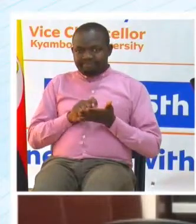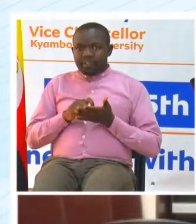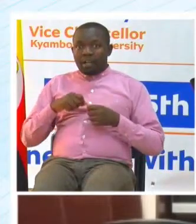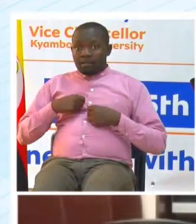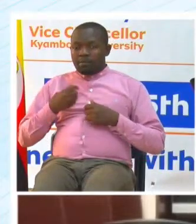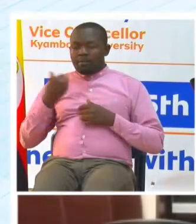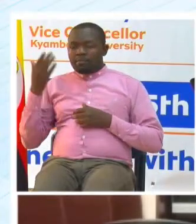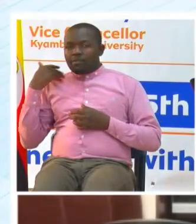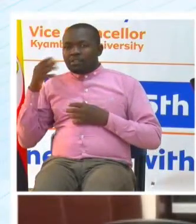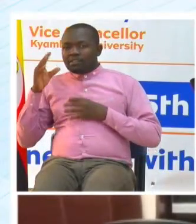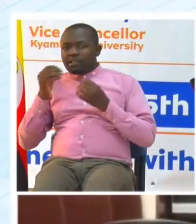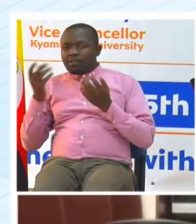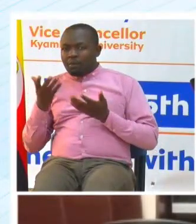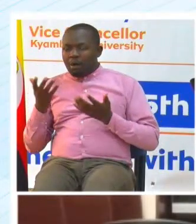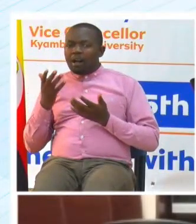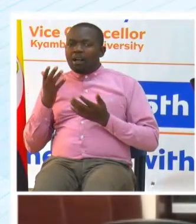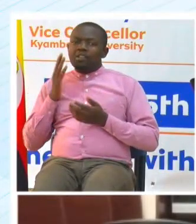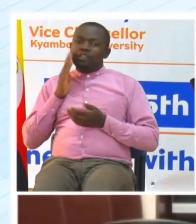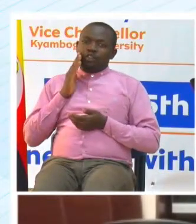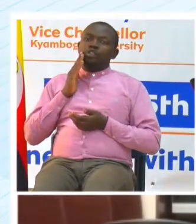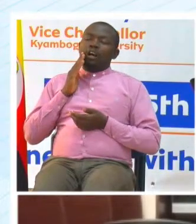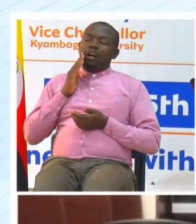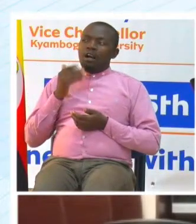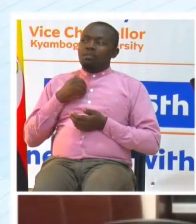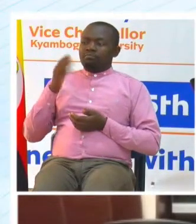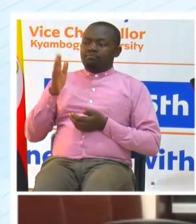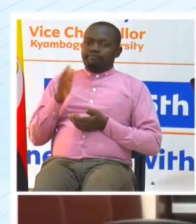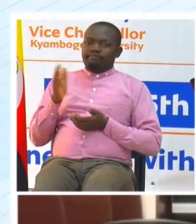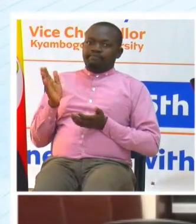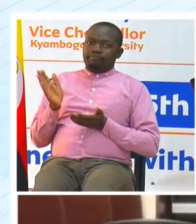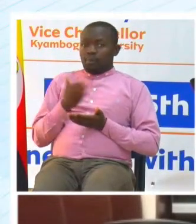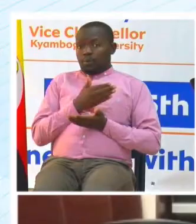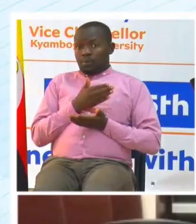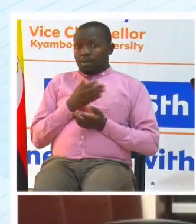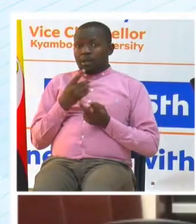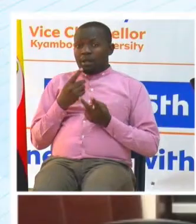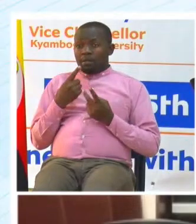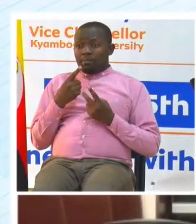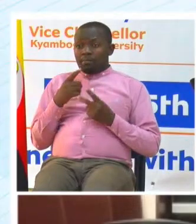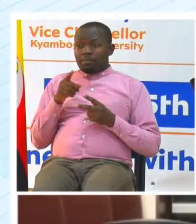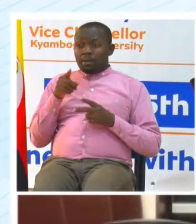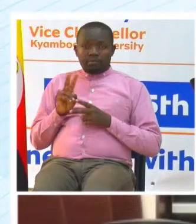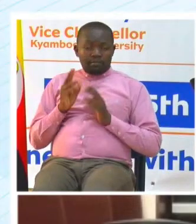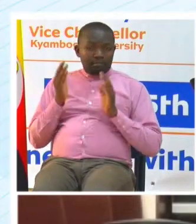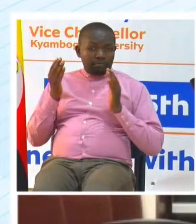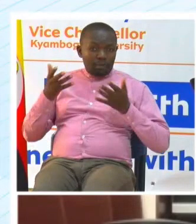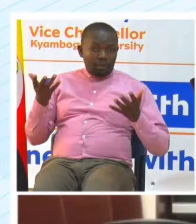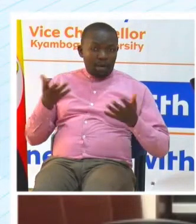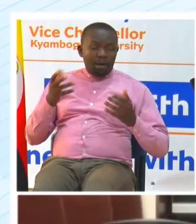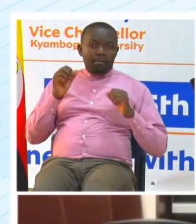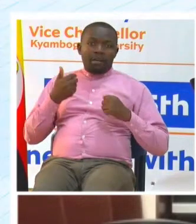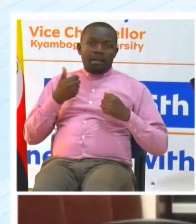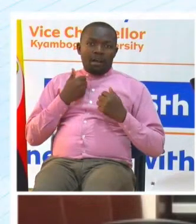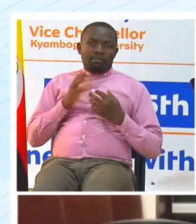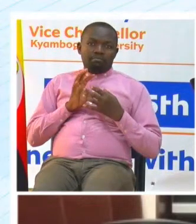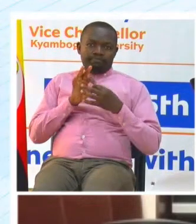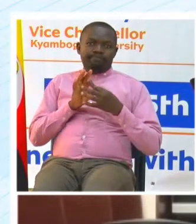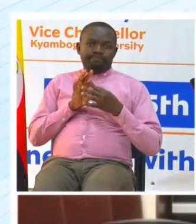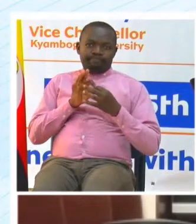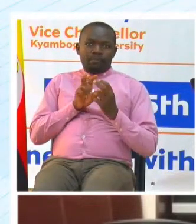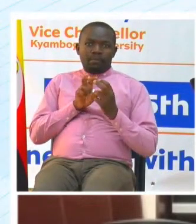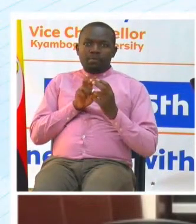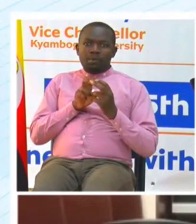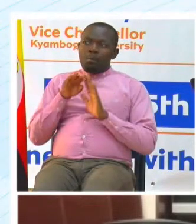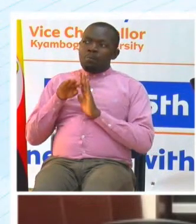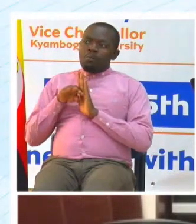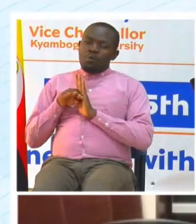One thing I forgot is that during the application process, you should be in close contact with the program